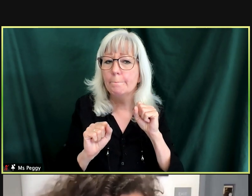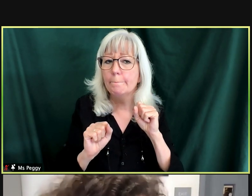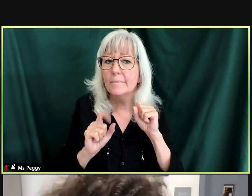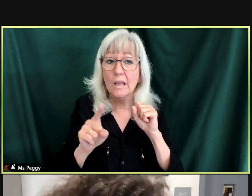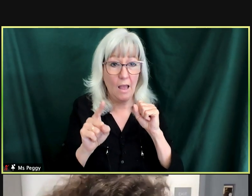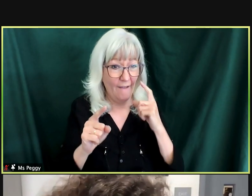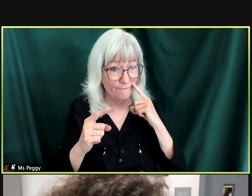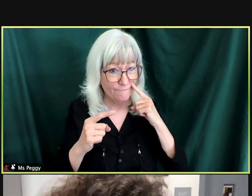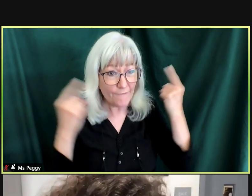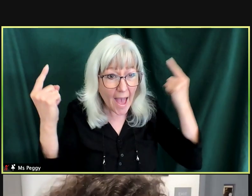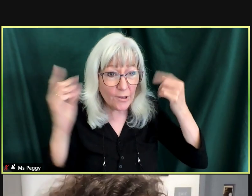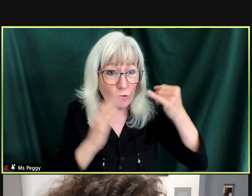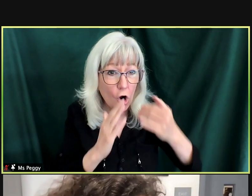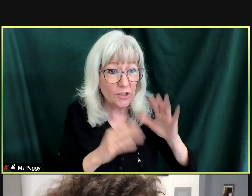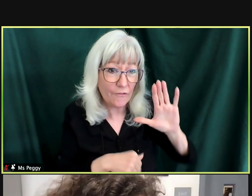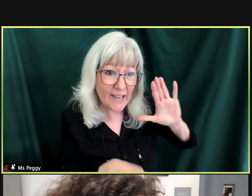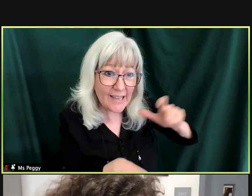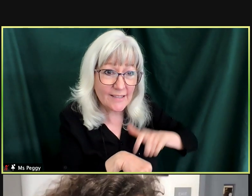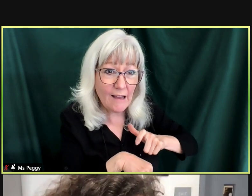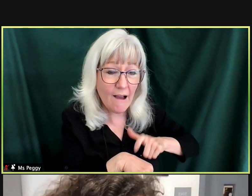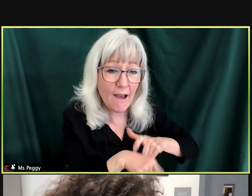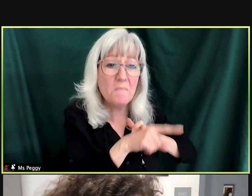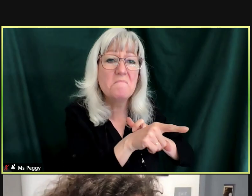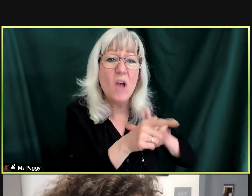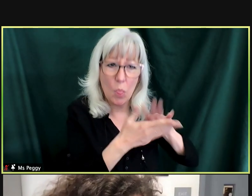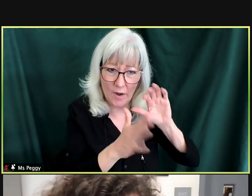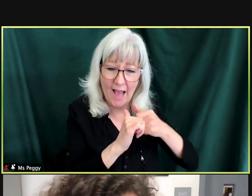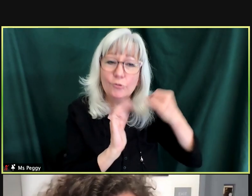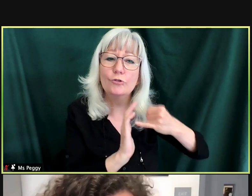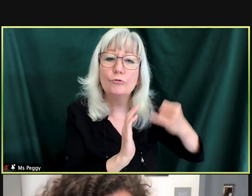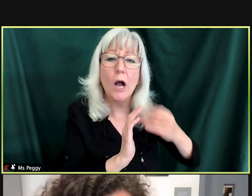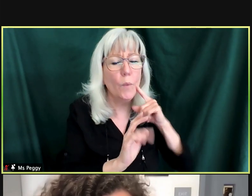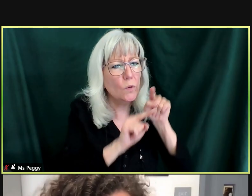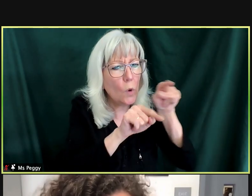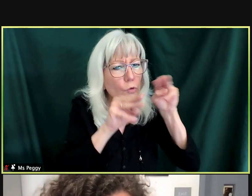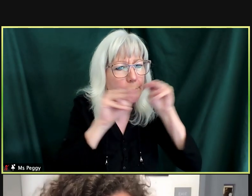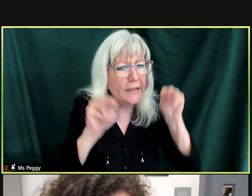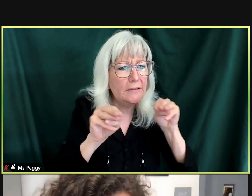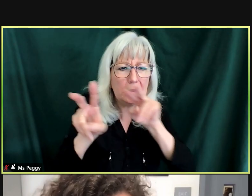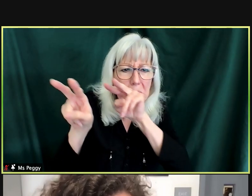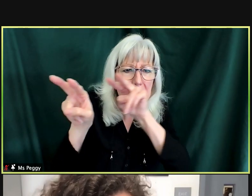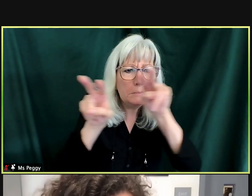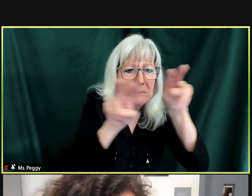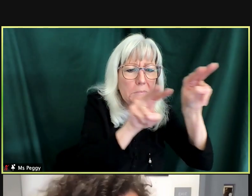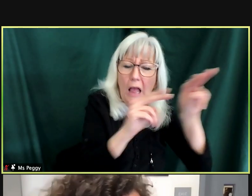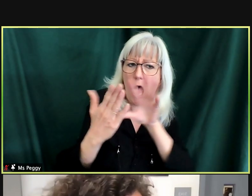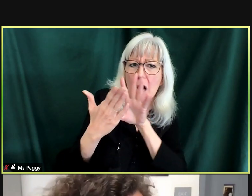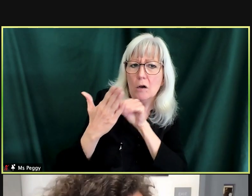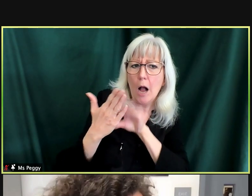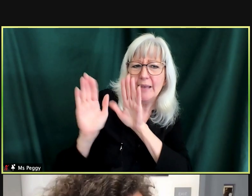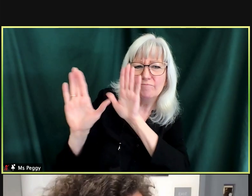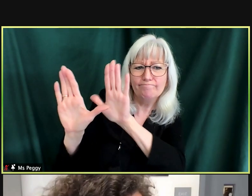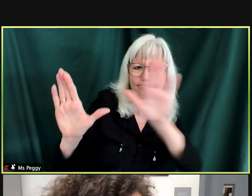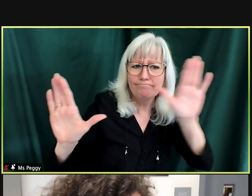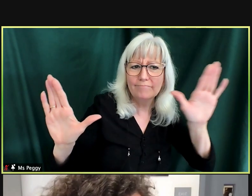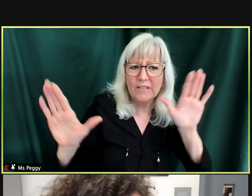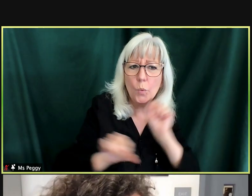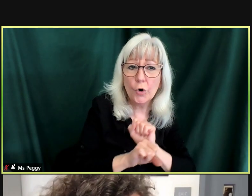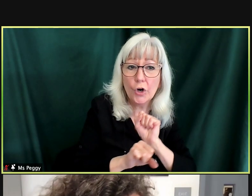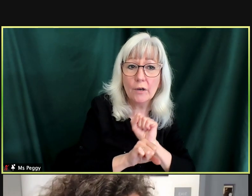famous artists of his time. He learned how to draw by going to the museums and copying. And he was